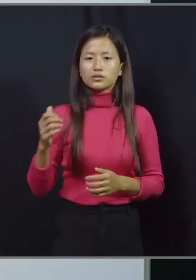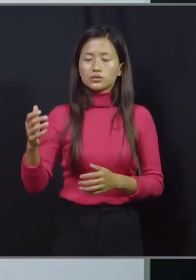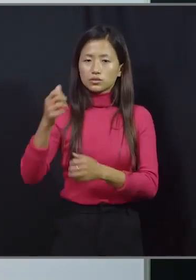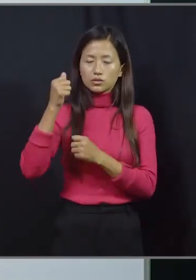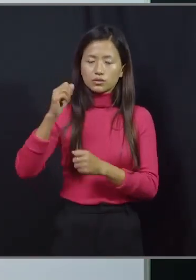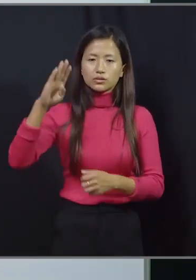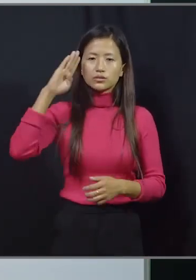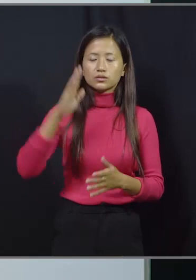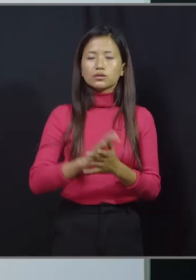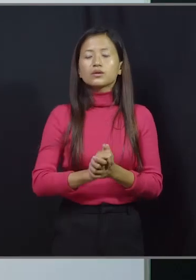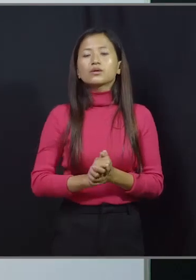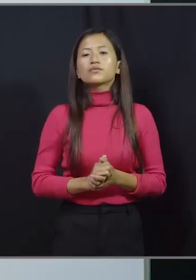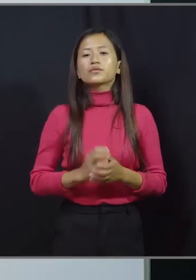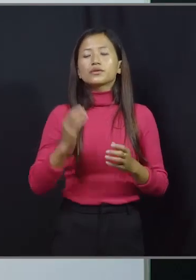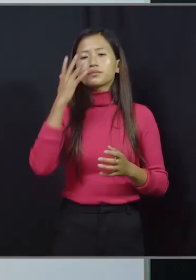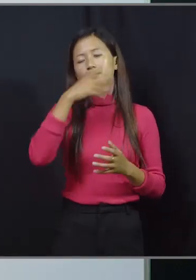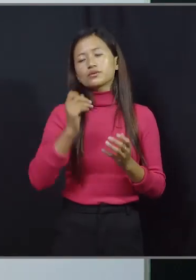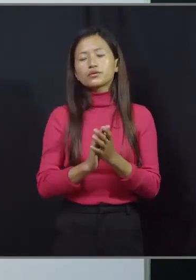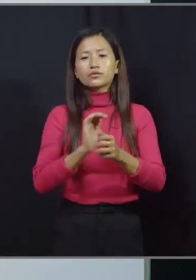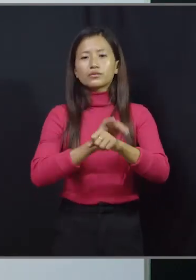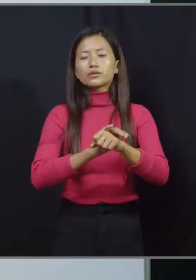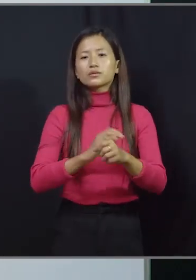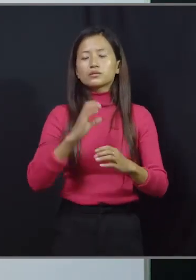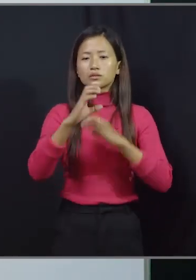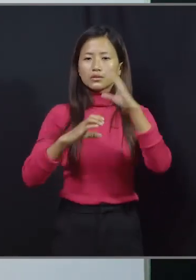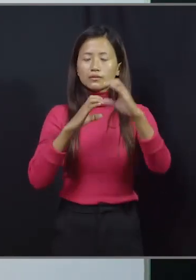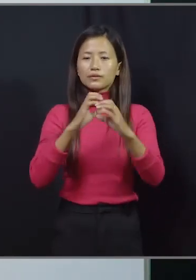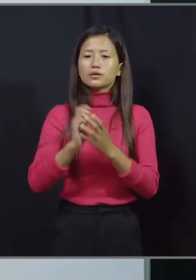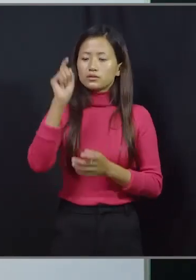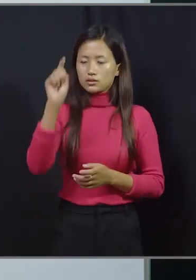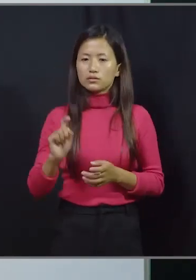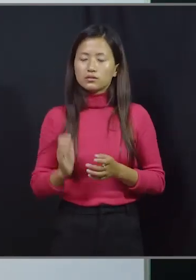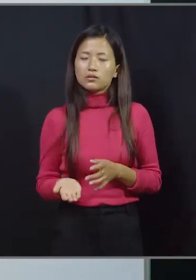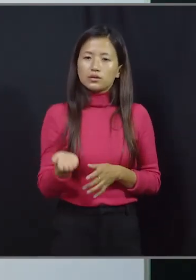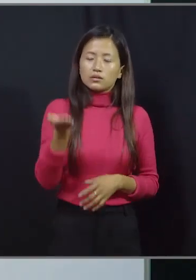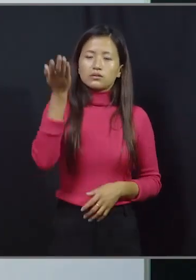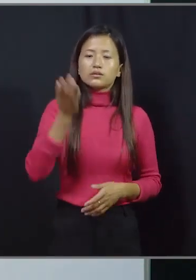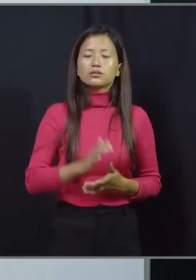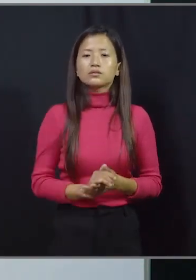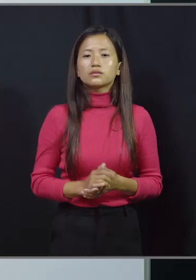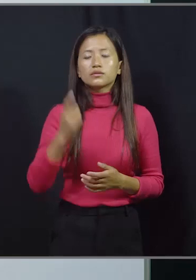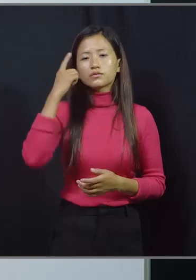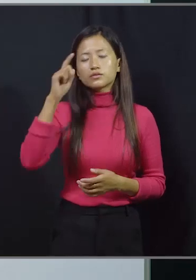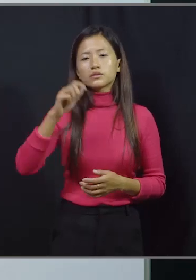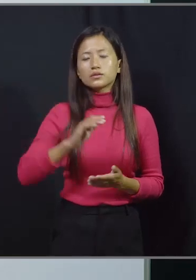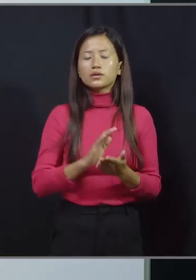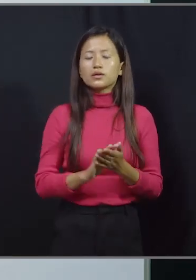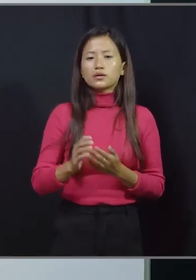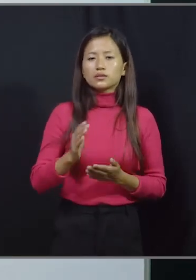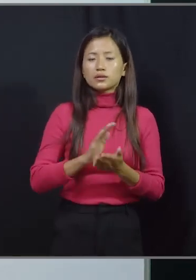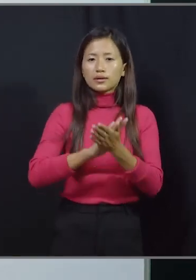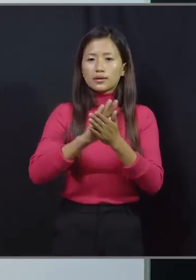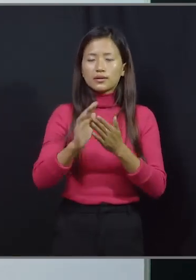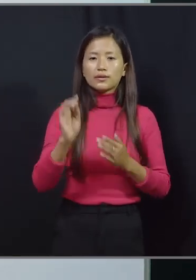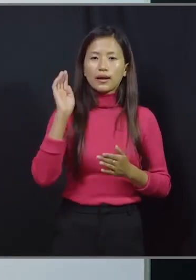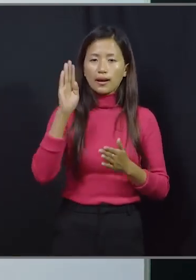abroad to do the duty of the British East India Company when need arises. And for the Hindus, especially for